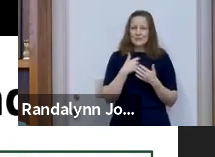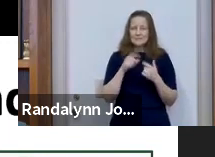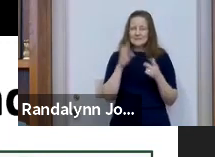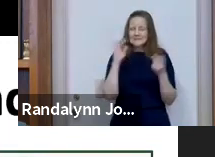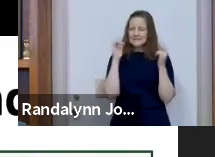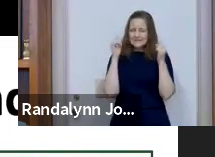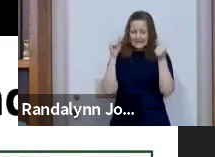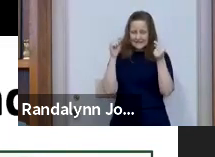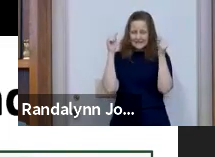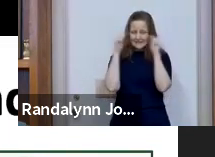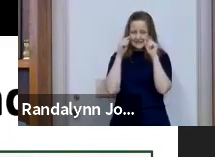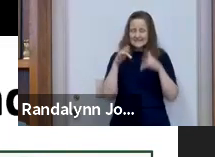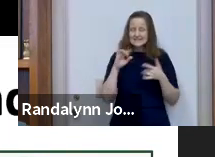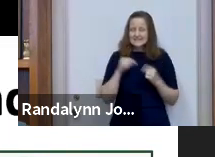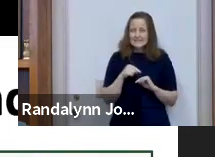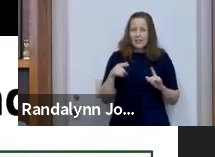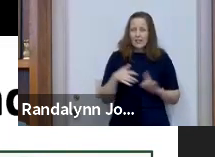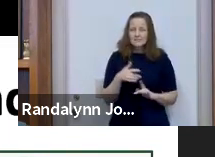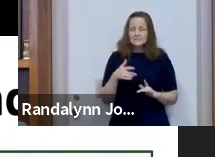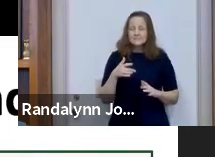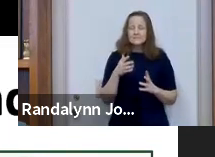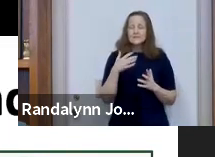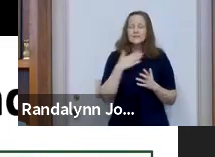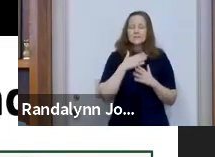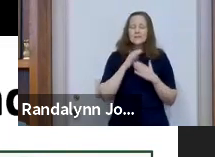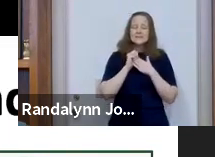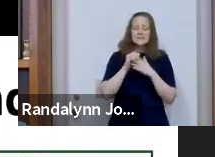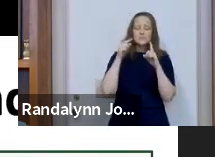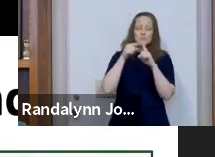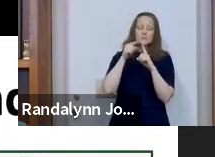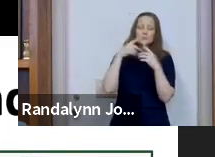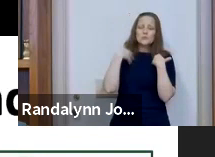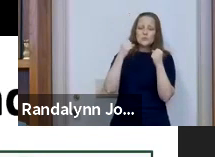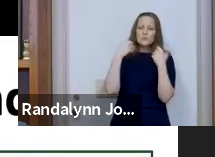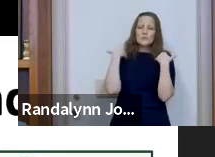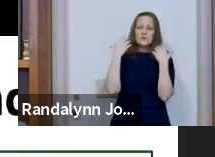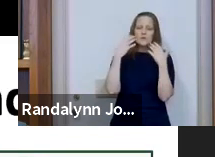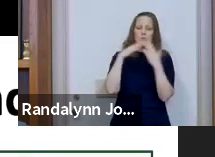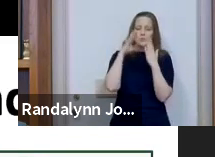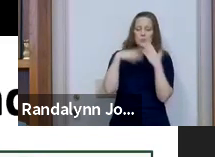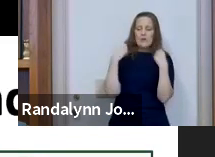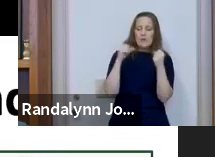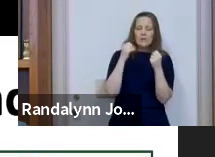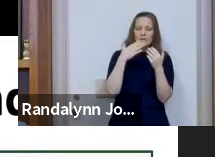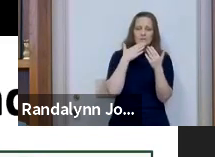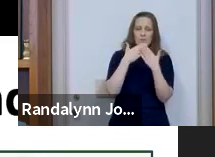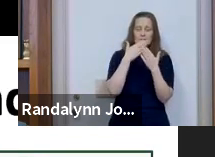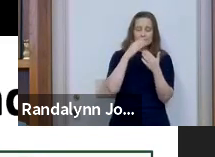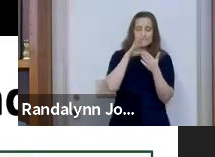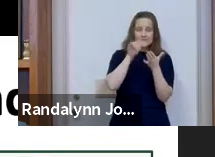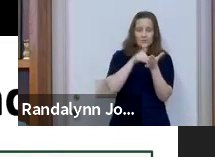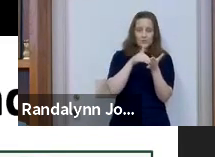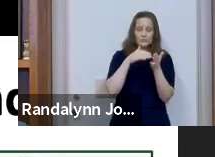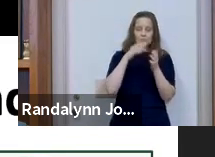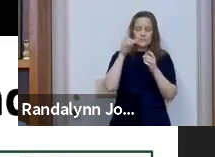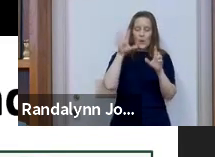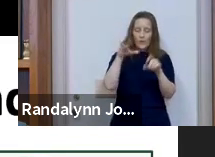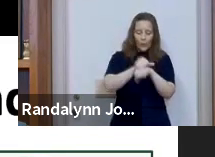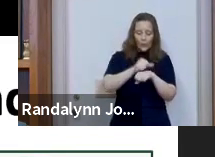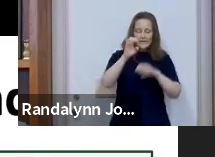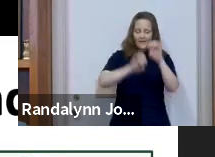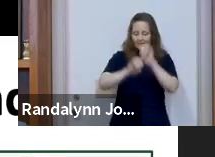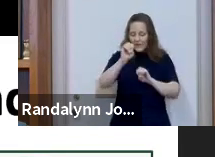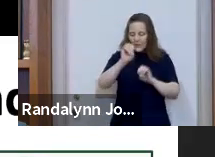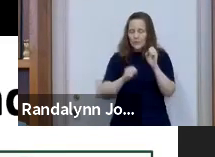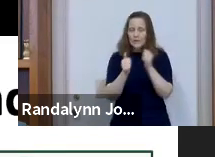you can visibly see that they're sick, please direct them to the Student Health and Wellness Center. We can get them an appointment, get them evaluated by a medical provider, and